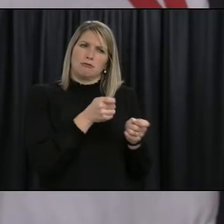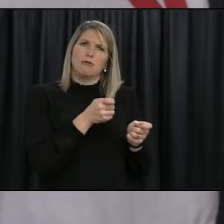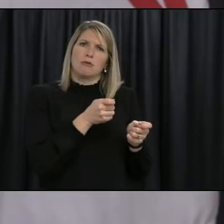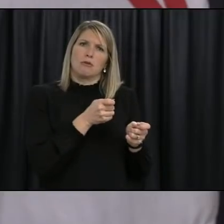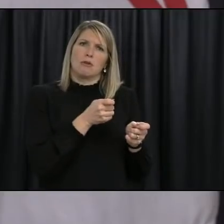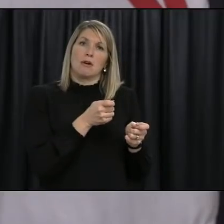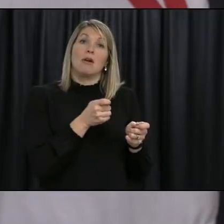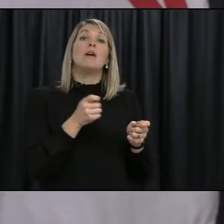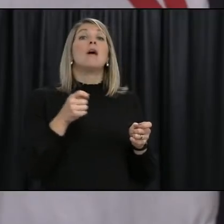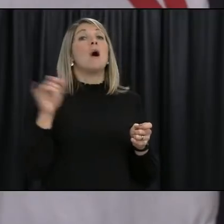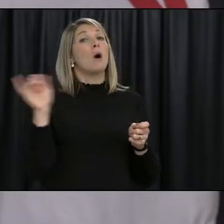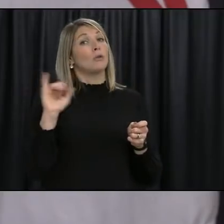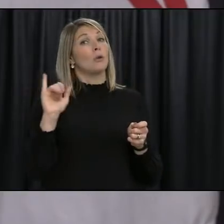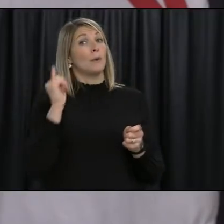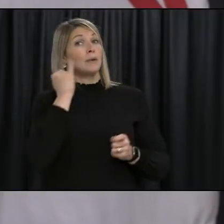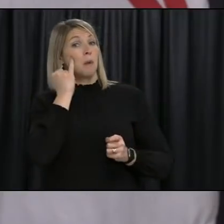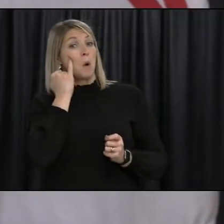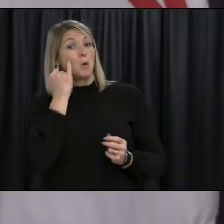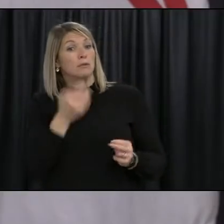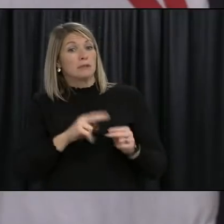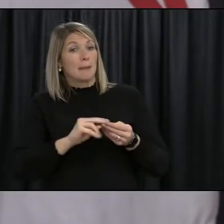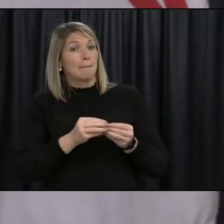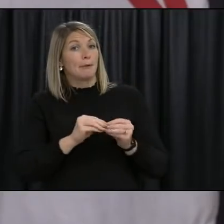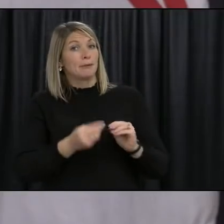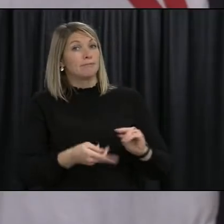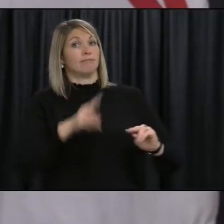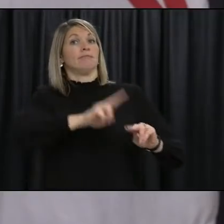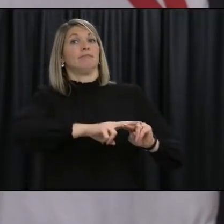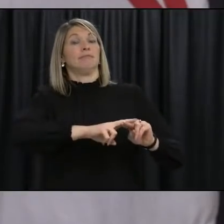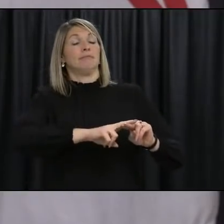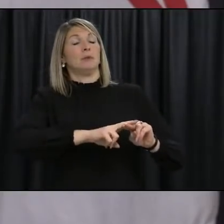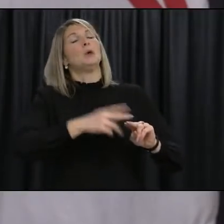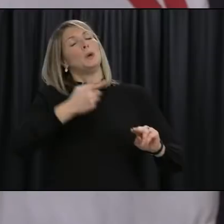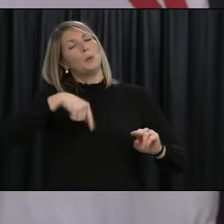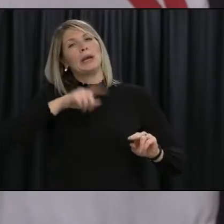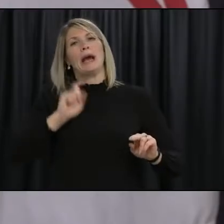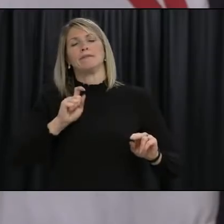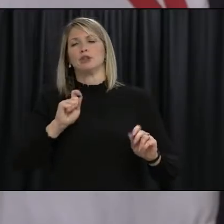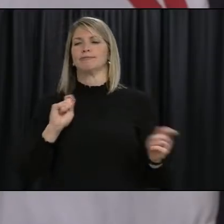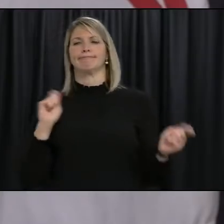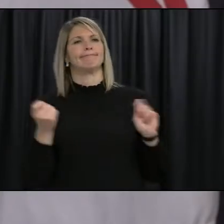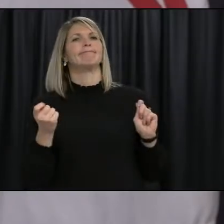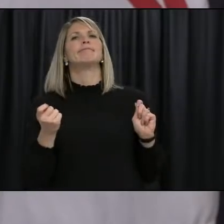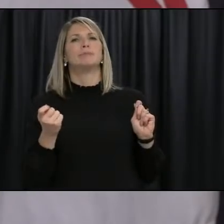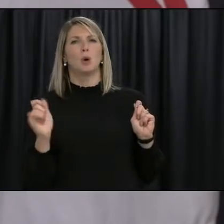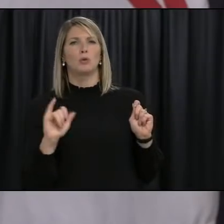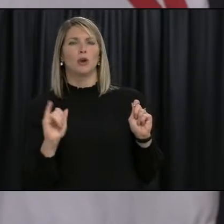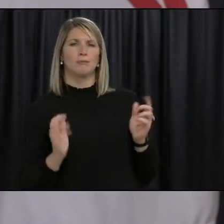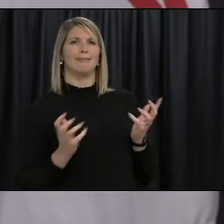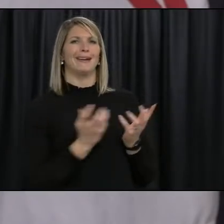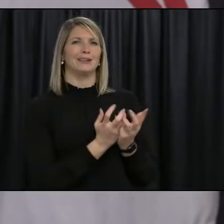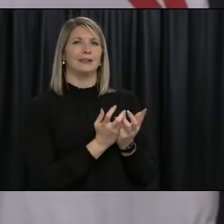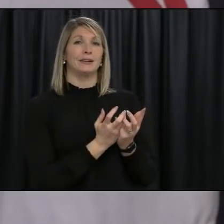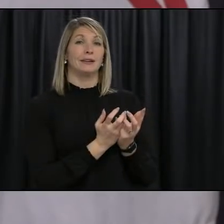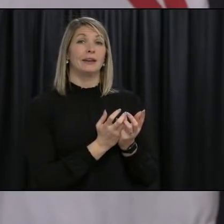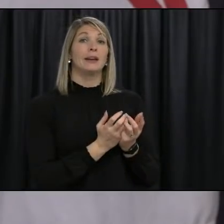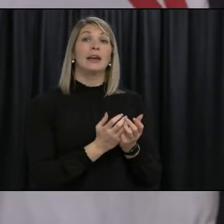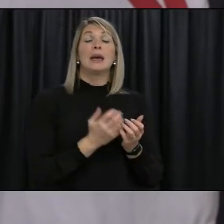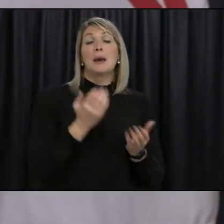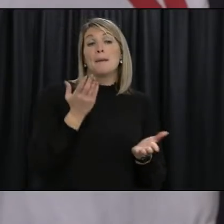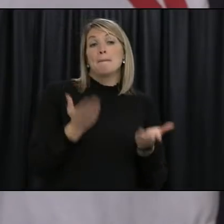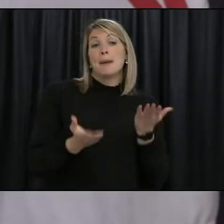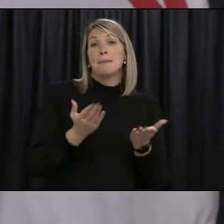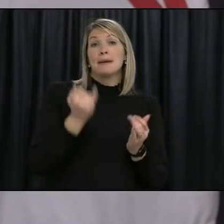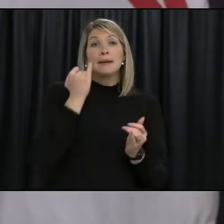need to be ready to change too. Even if we can't avoid a second wave entirely, we can slow it, maybe